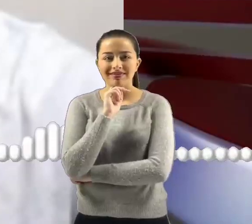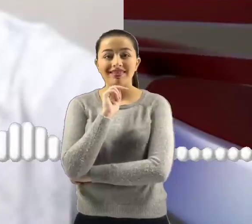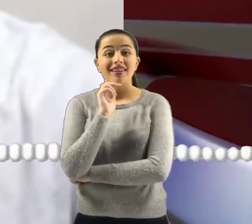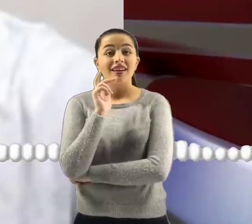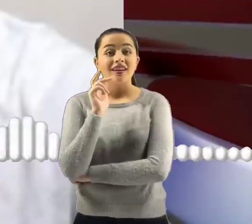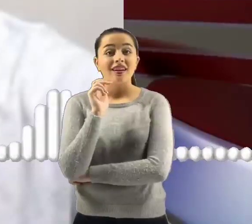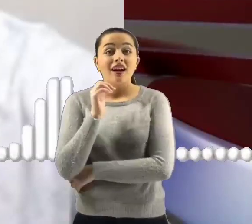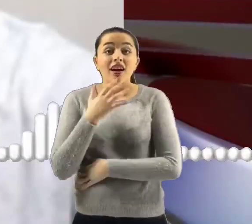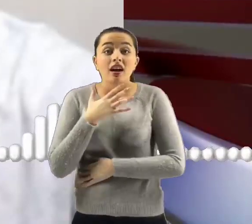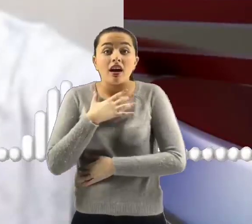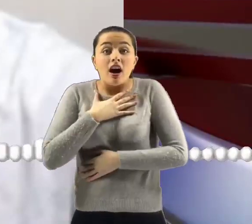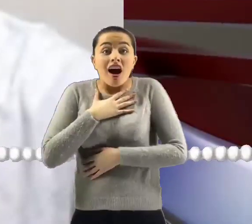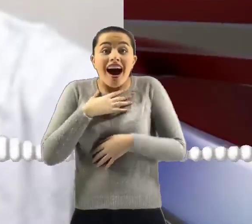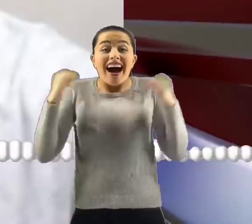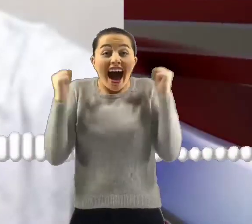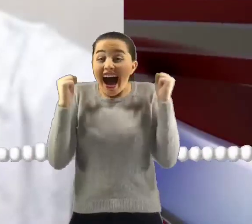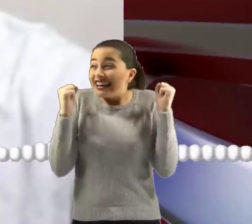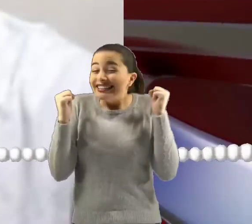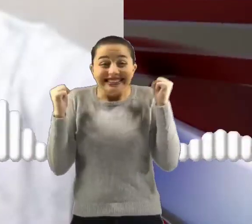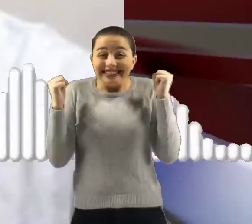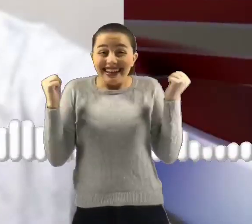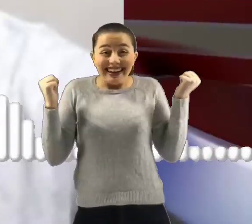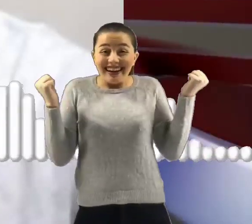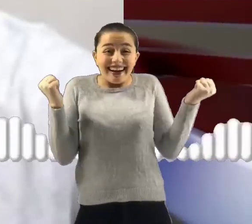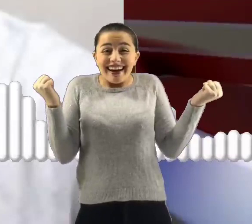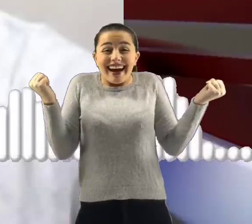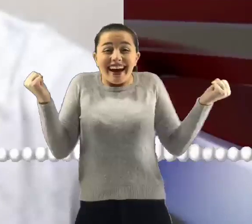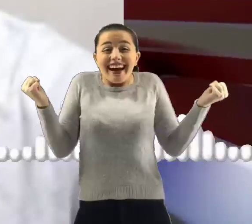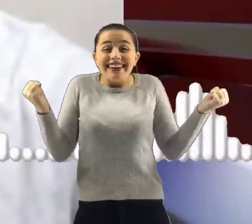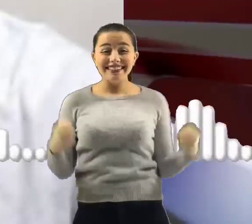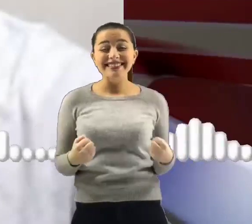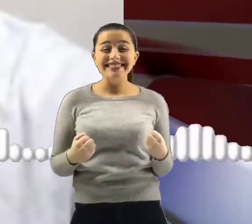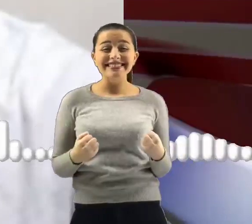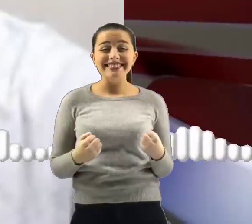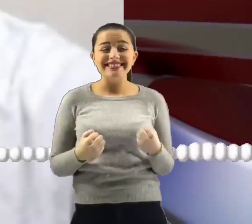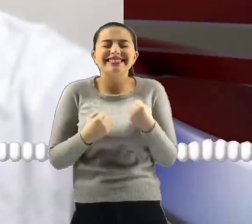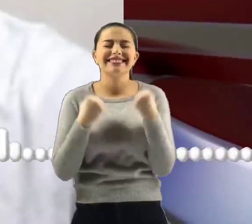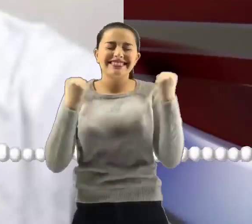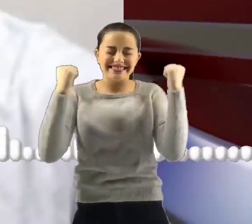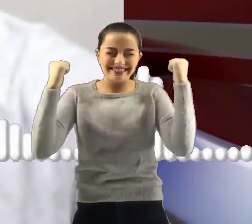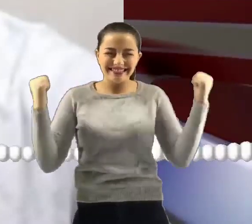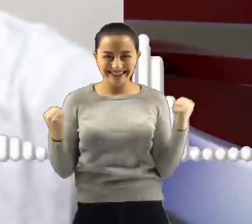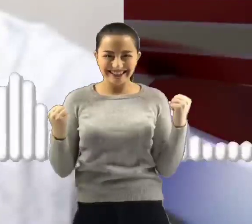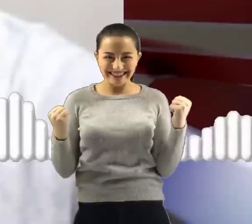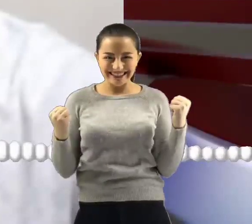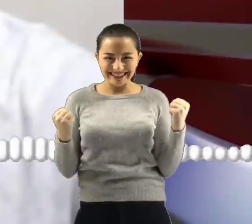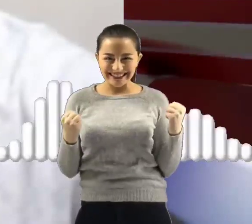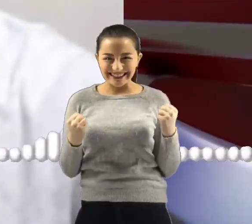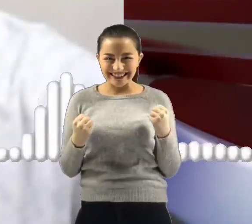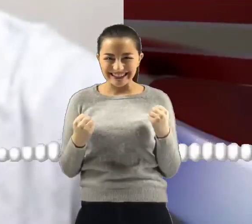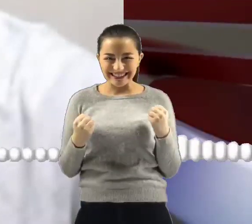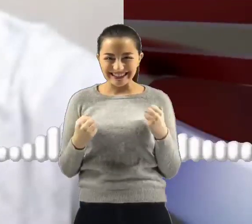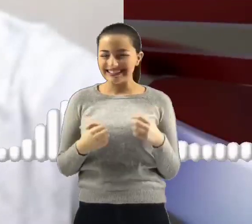kwuru, maka ụfọdụ na-abịa ebe a bịa ajụ m na-asị m na amaghị ebe m kwụ ọkụ.